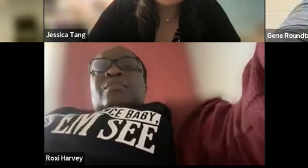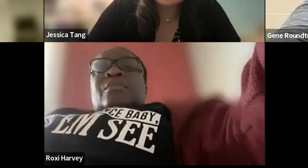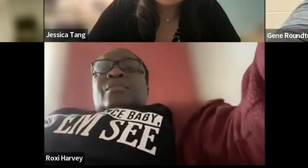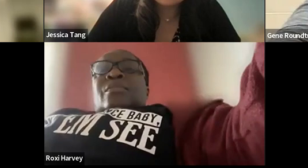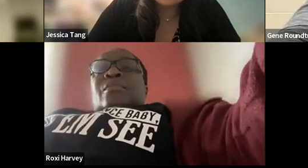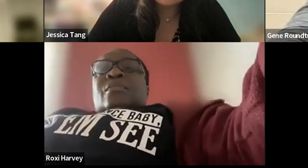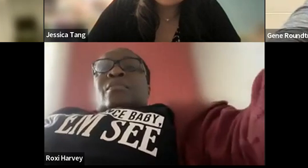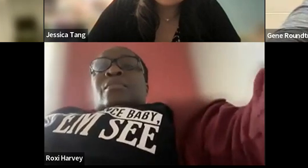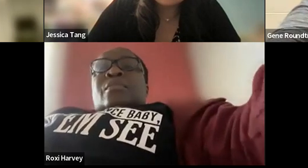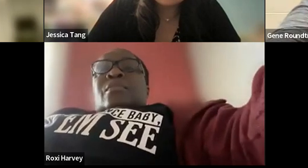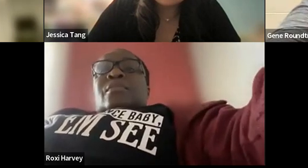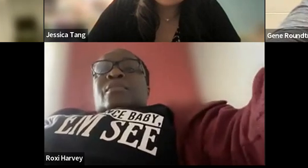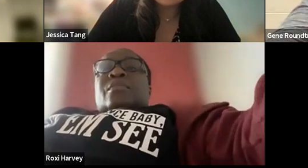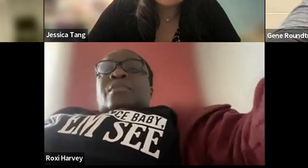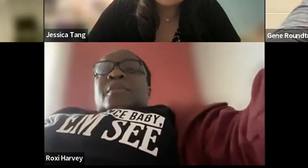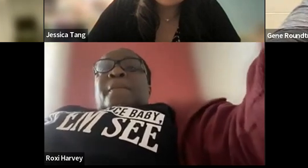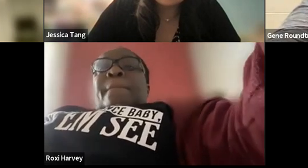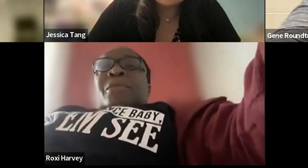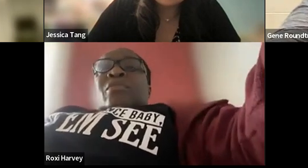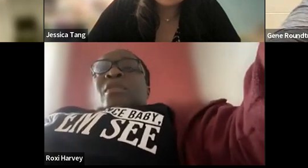to try to broaden the communications out.